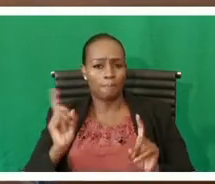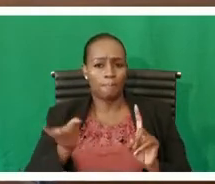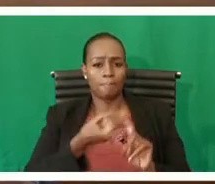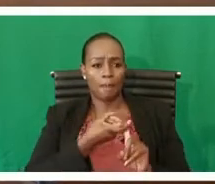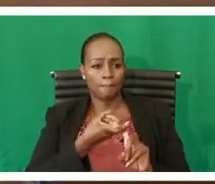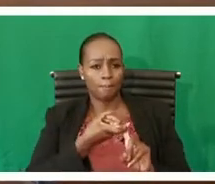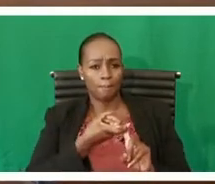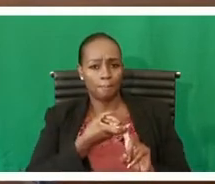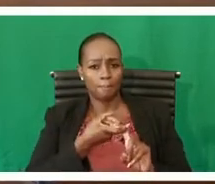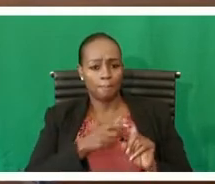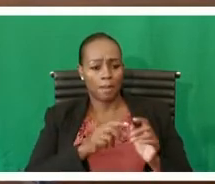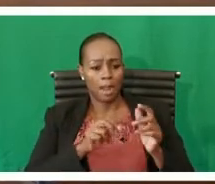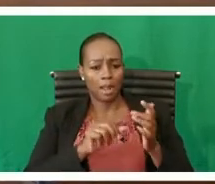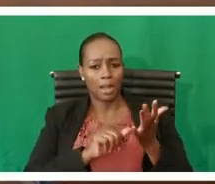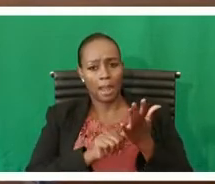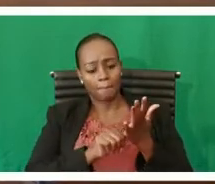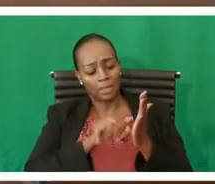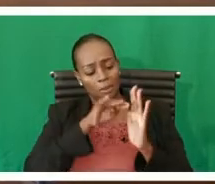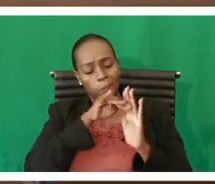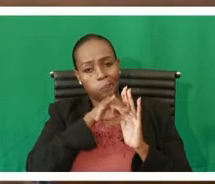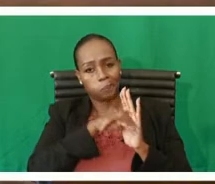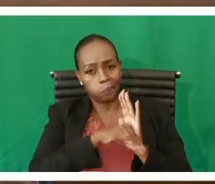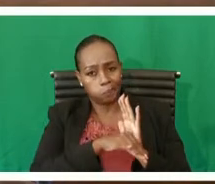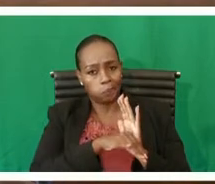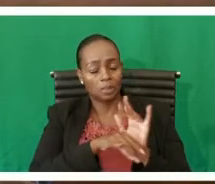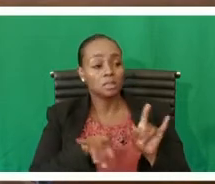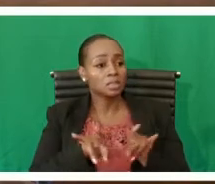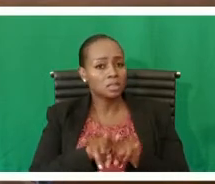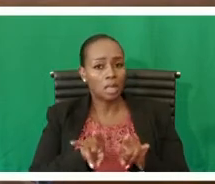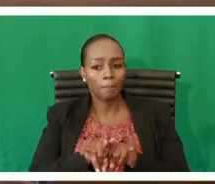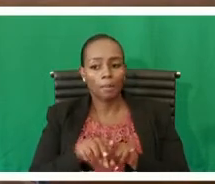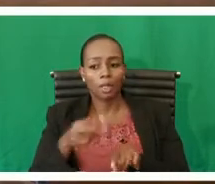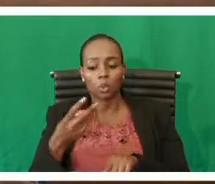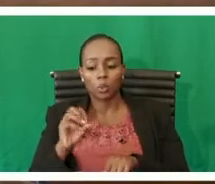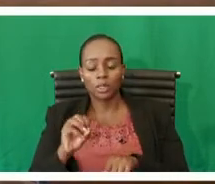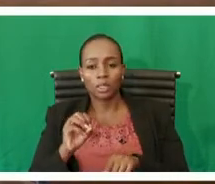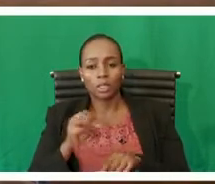by 0.9% compared to the